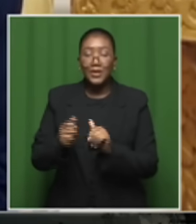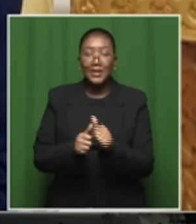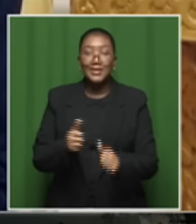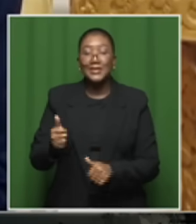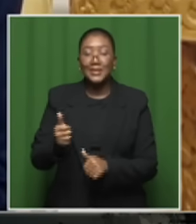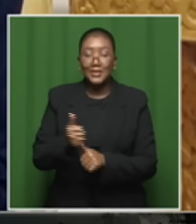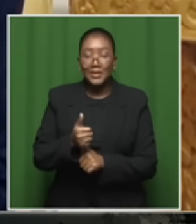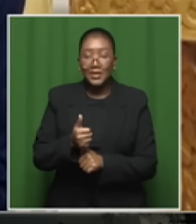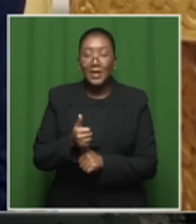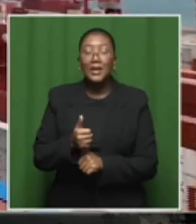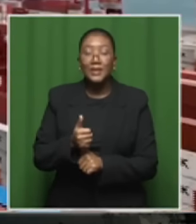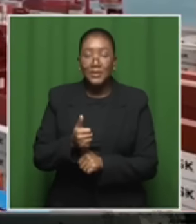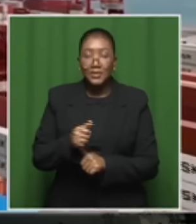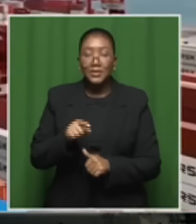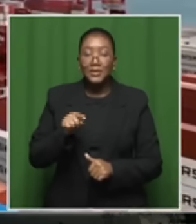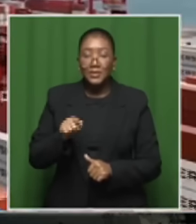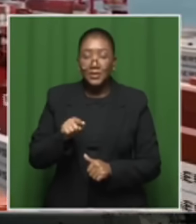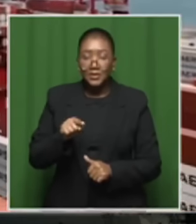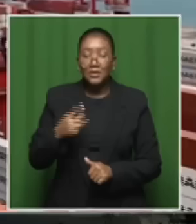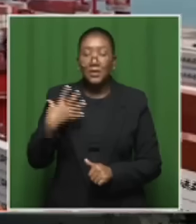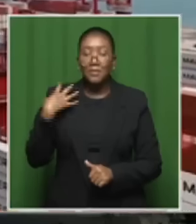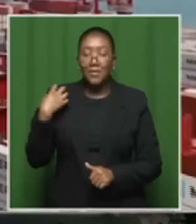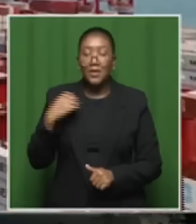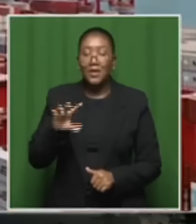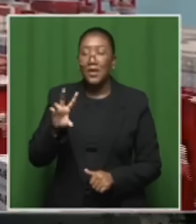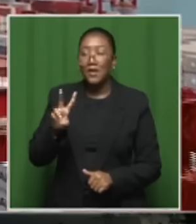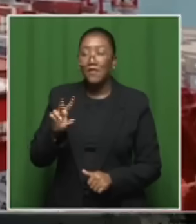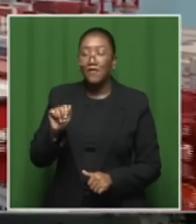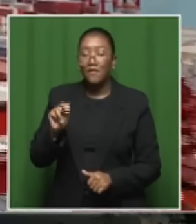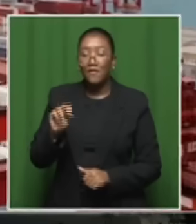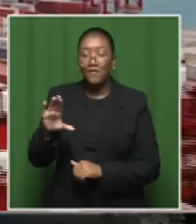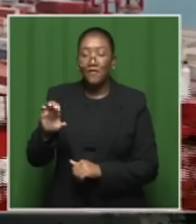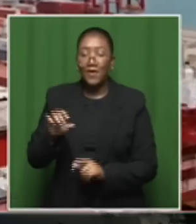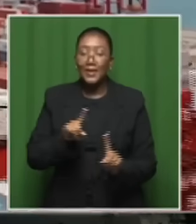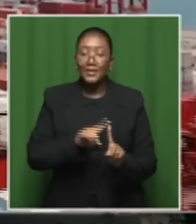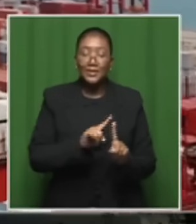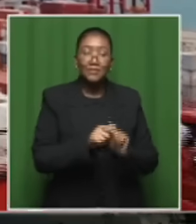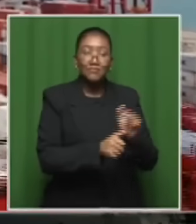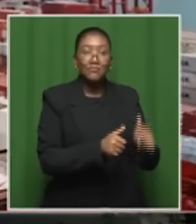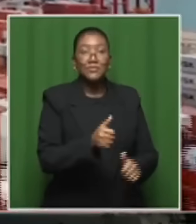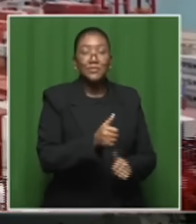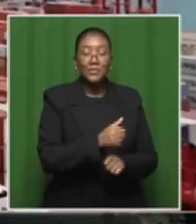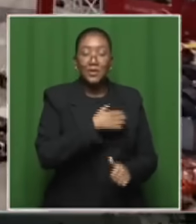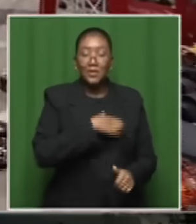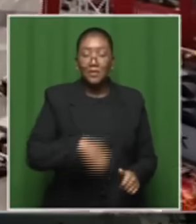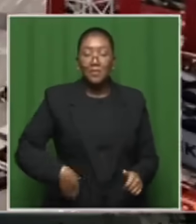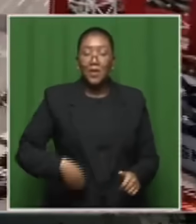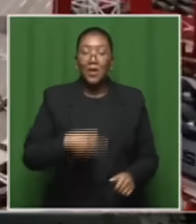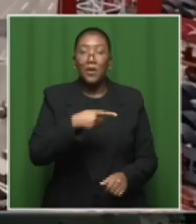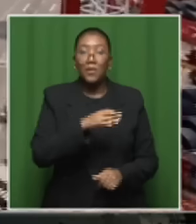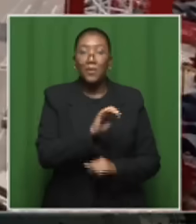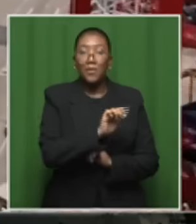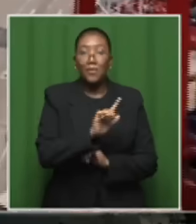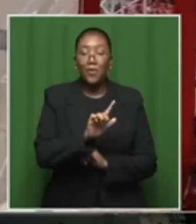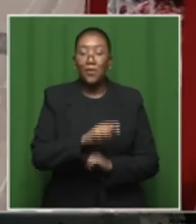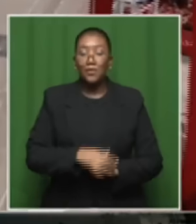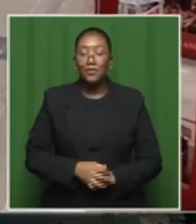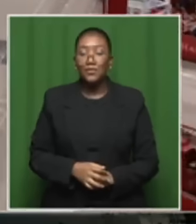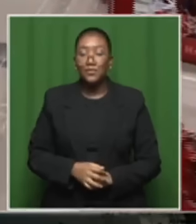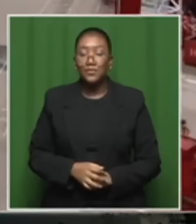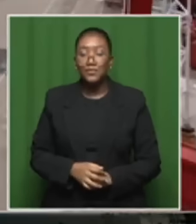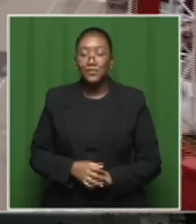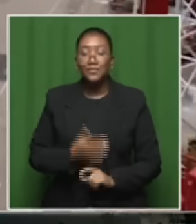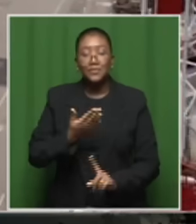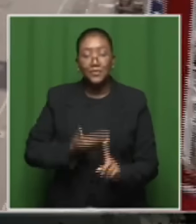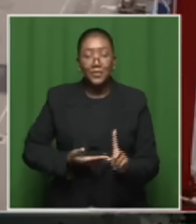Vance and the deputy president Paul Mashatile. And of course, the Minister of International Relations, Ronald